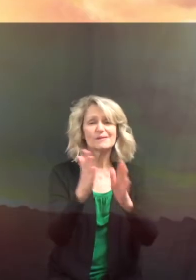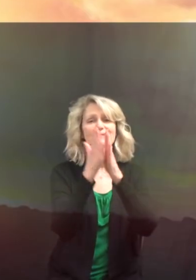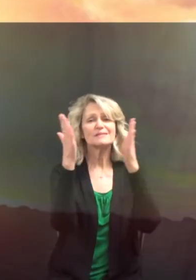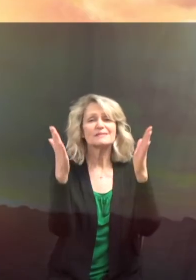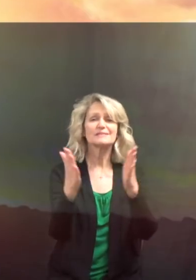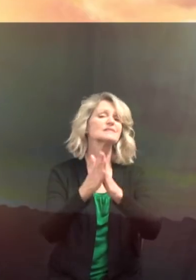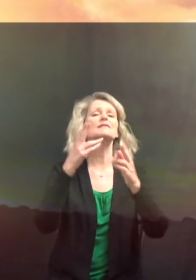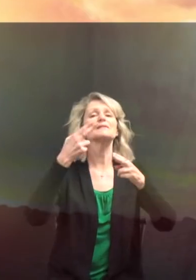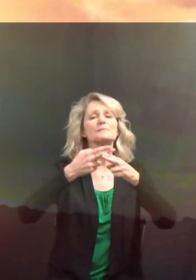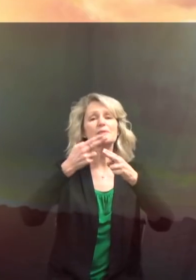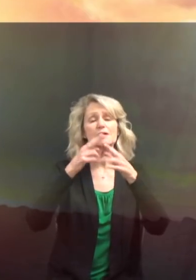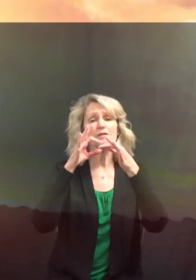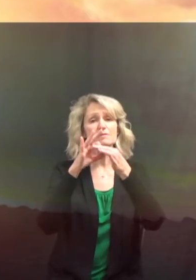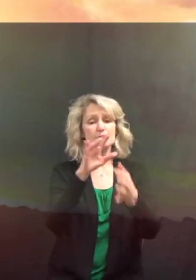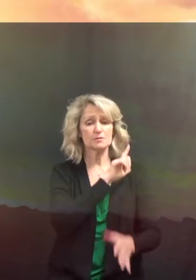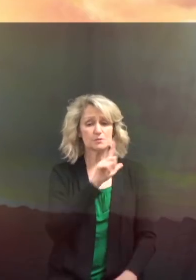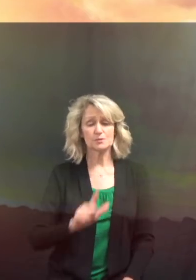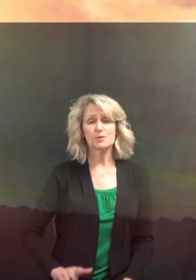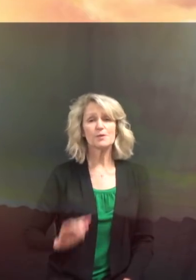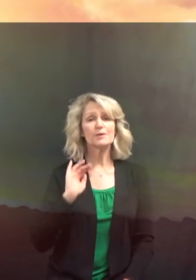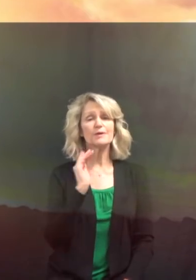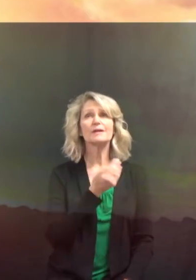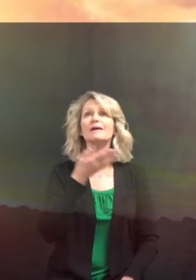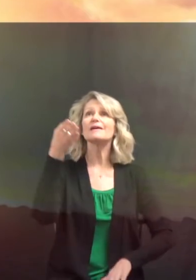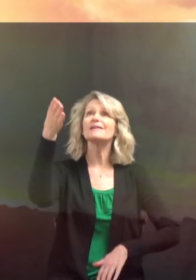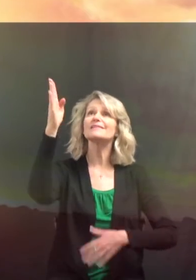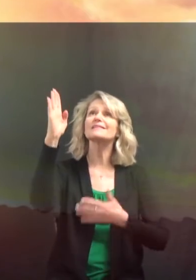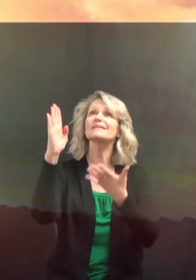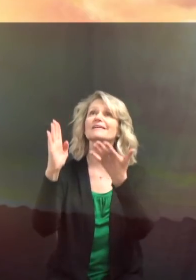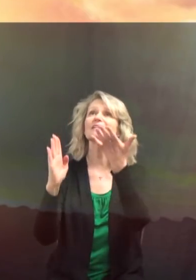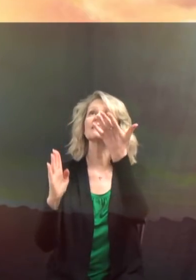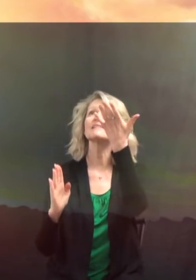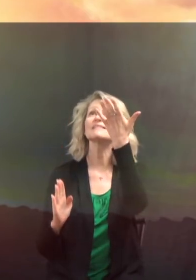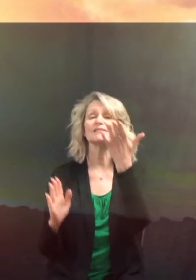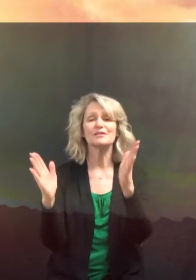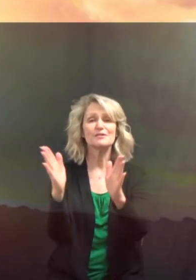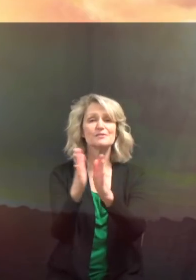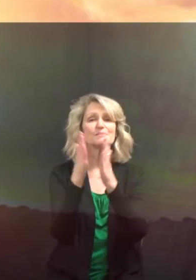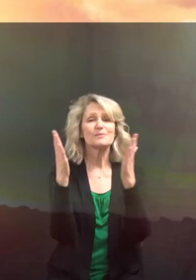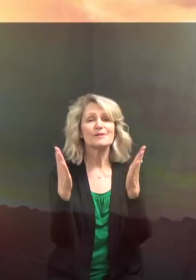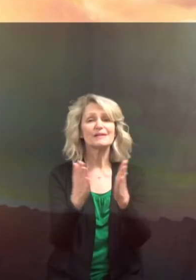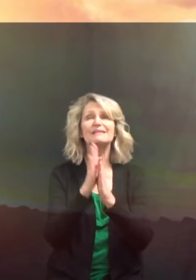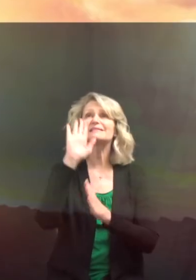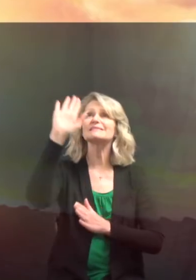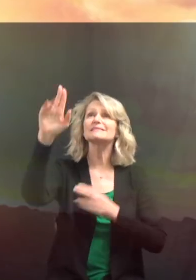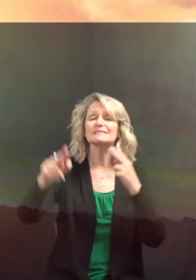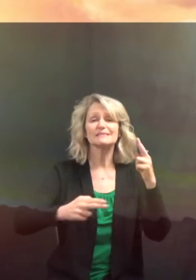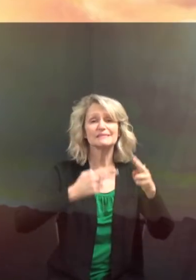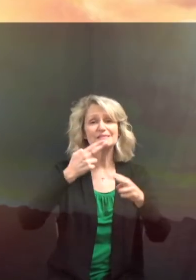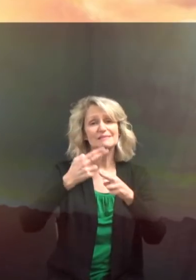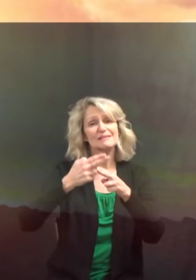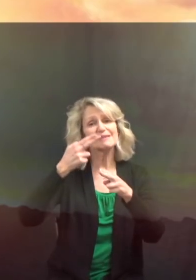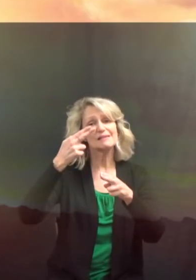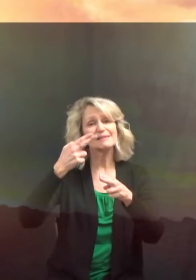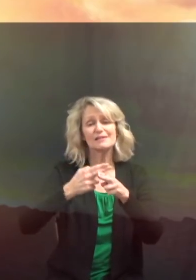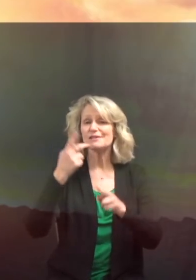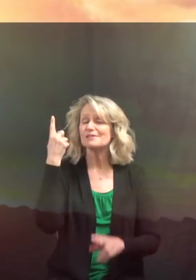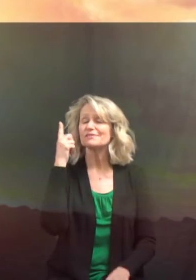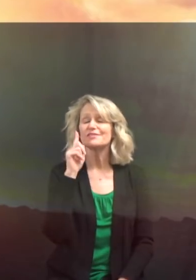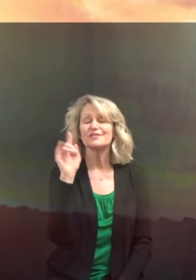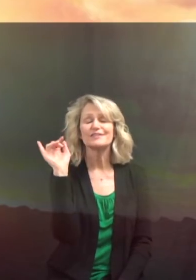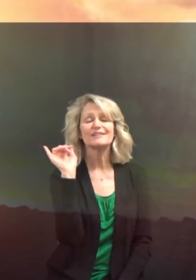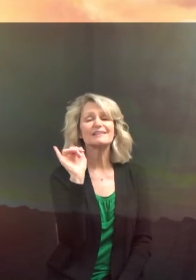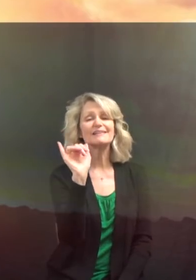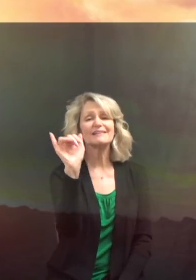Who praise the name of the Lord our God? Oh, praise